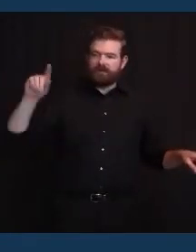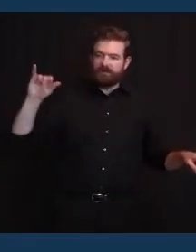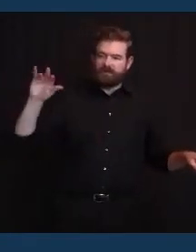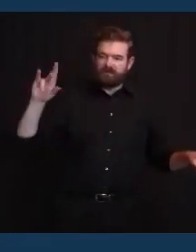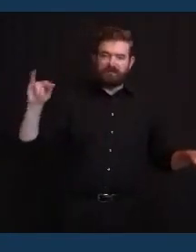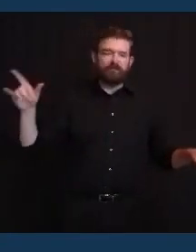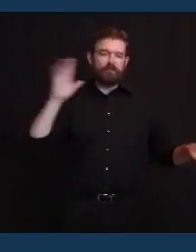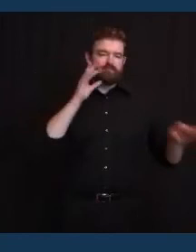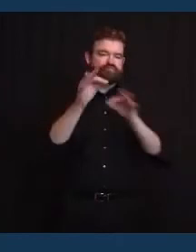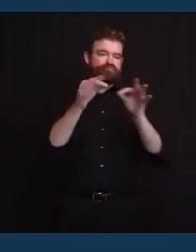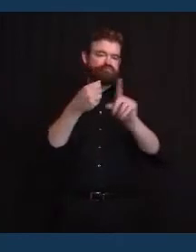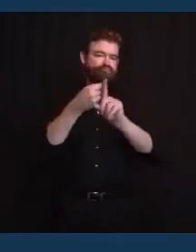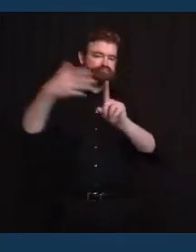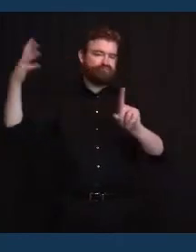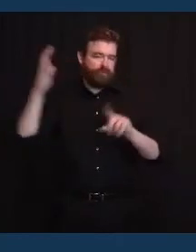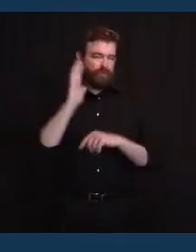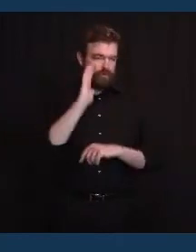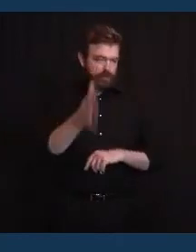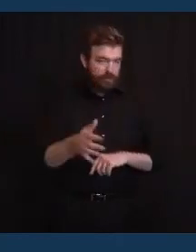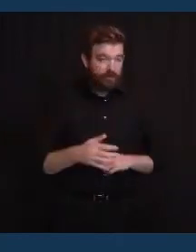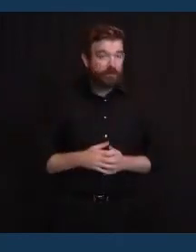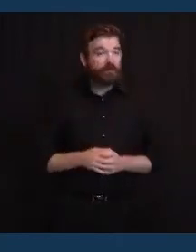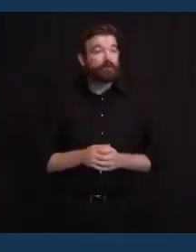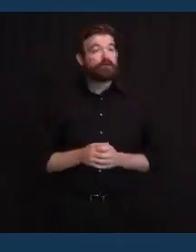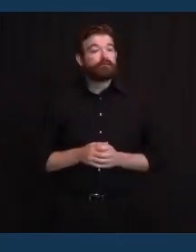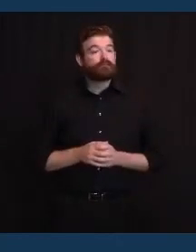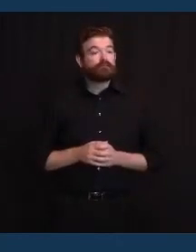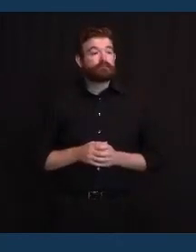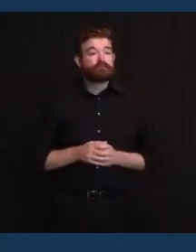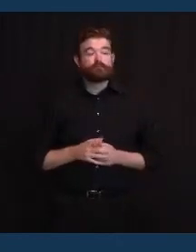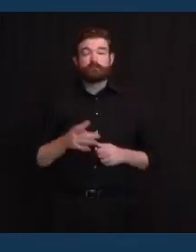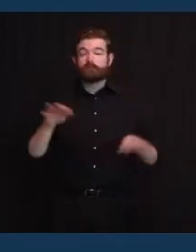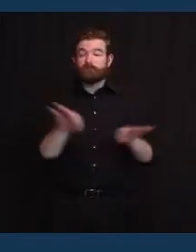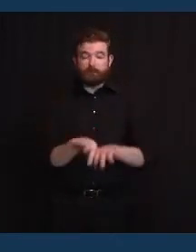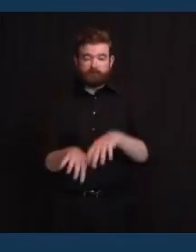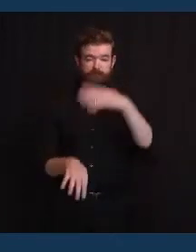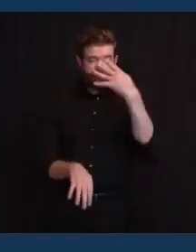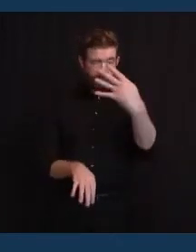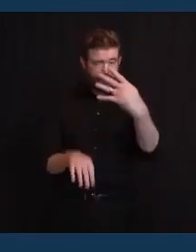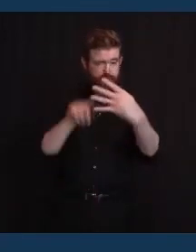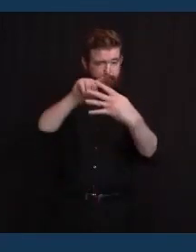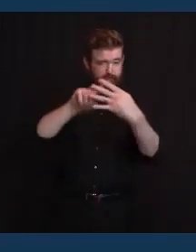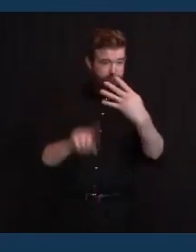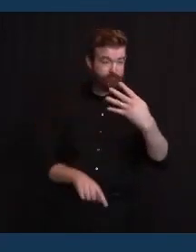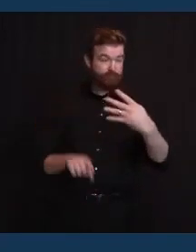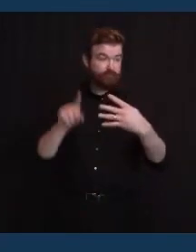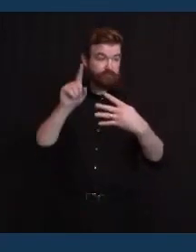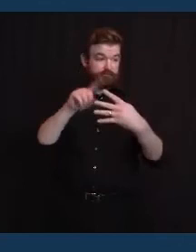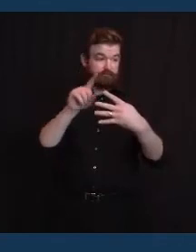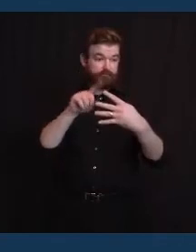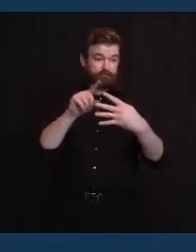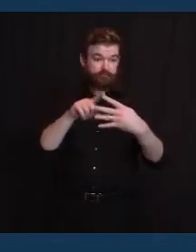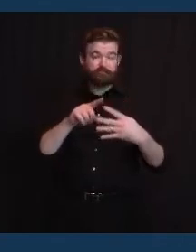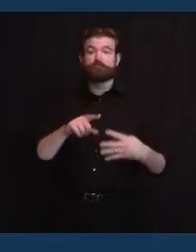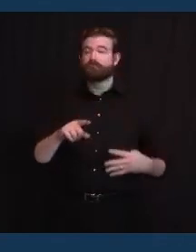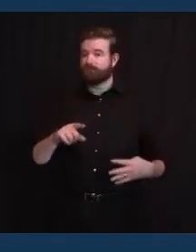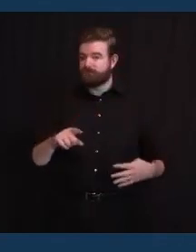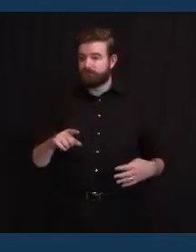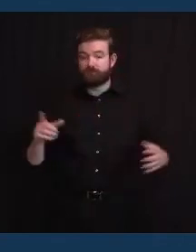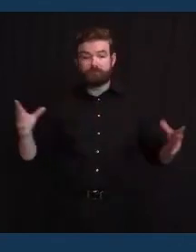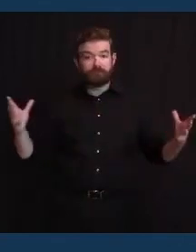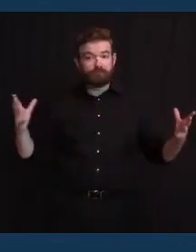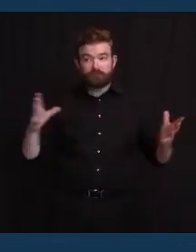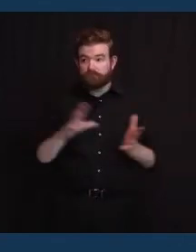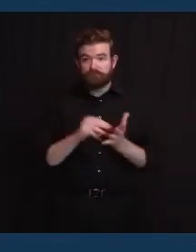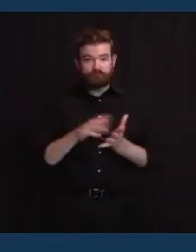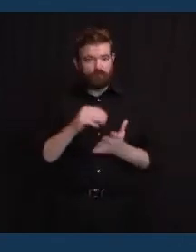Secondly, supporting our educational leaders in their planning. Thirdly, exploring the necessary backing to our schools